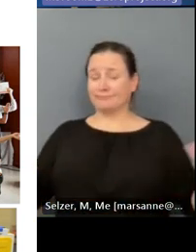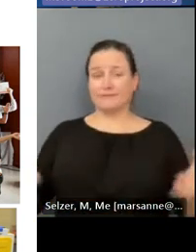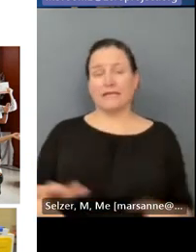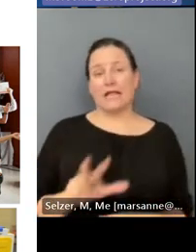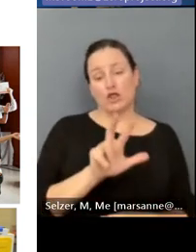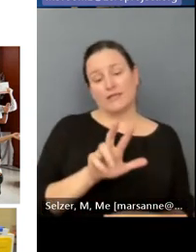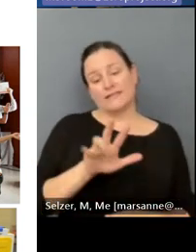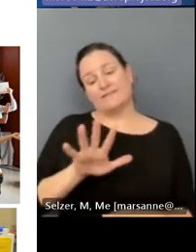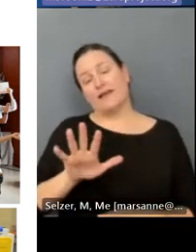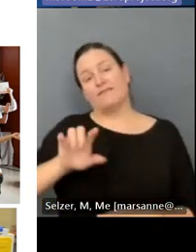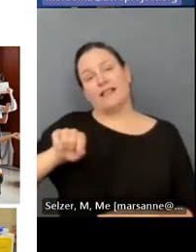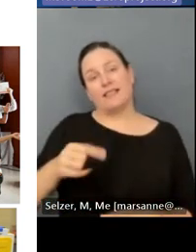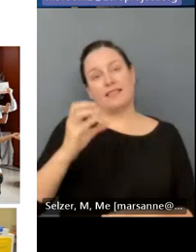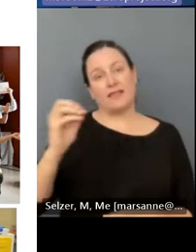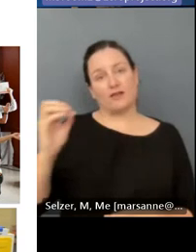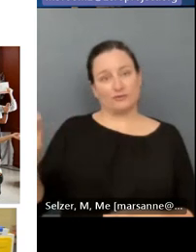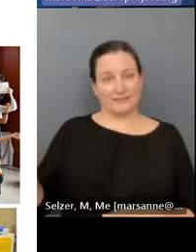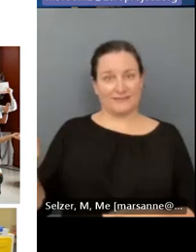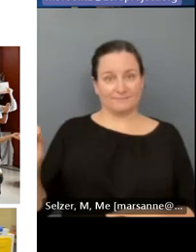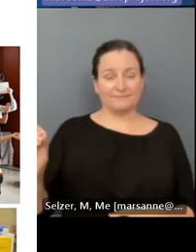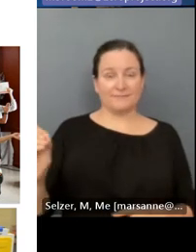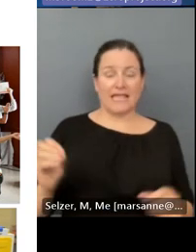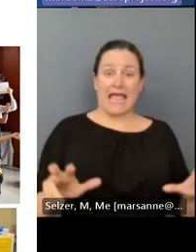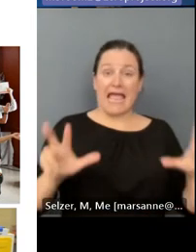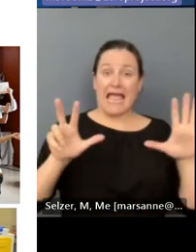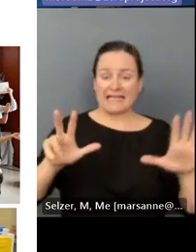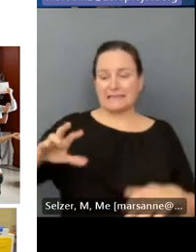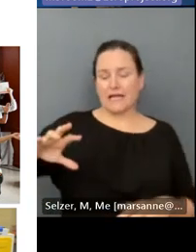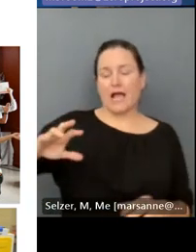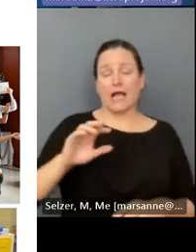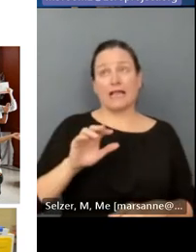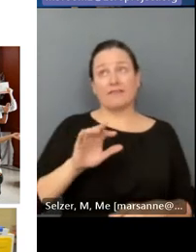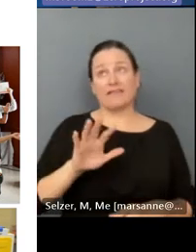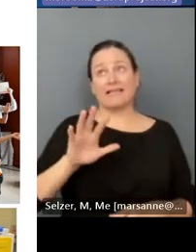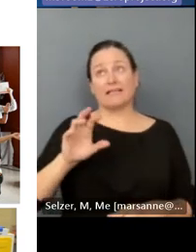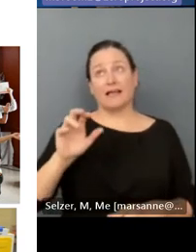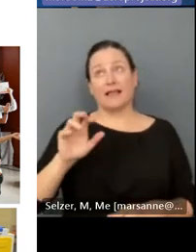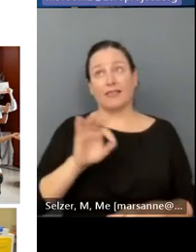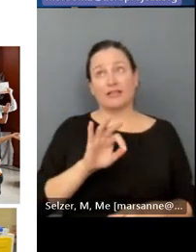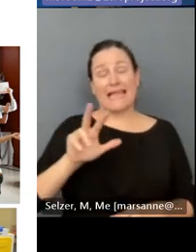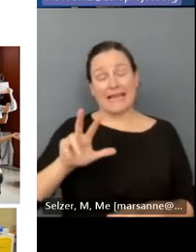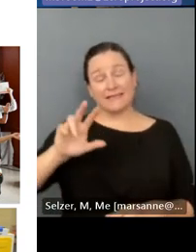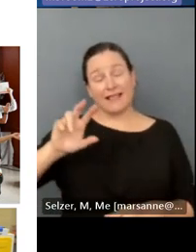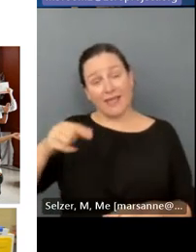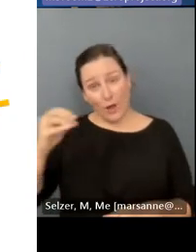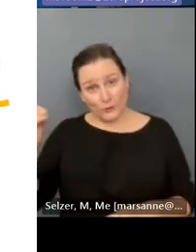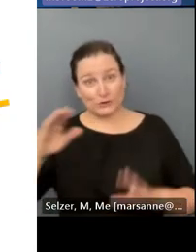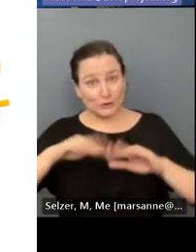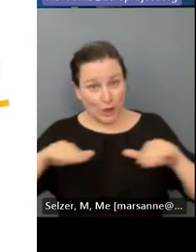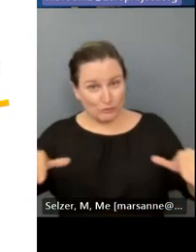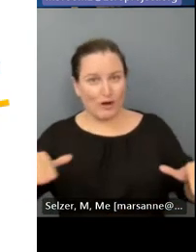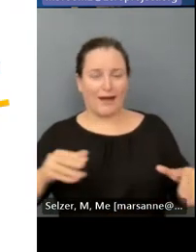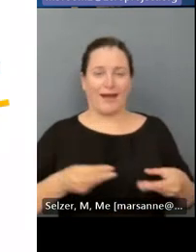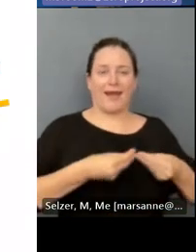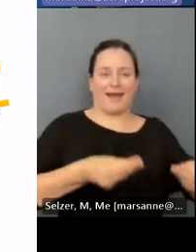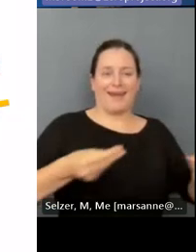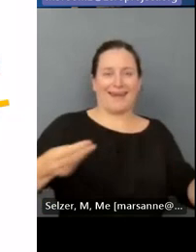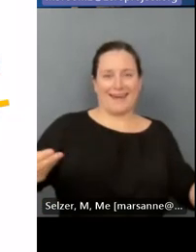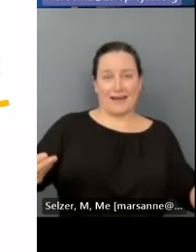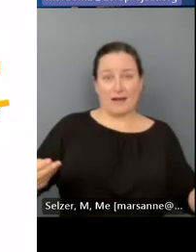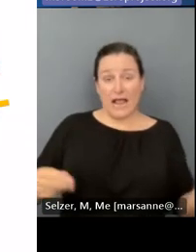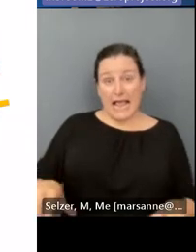100 schools across 8 countries. And we are so amazed that we are recognized